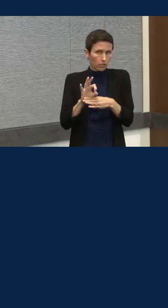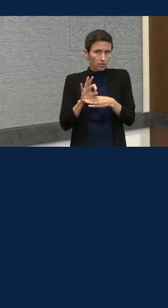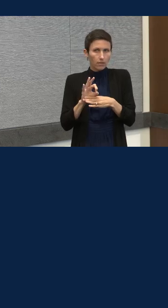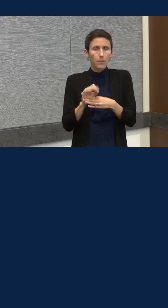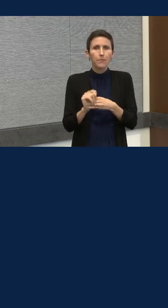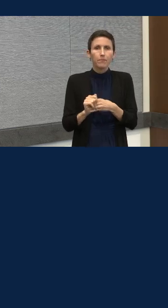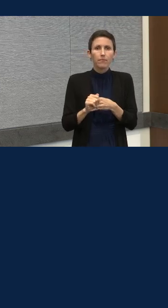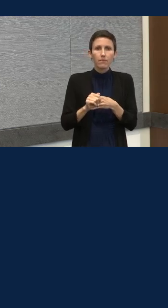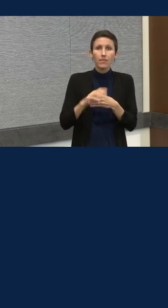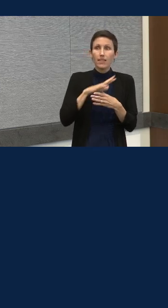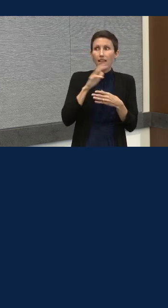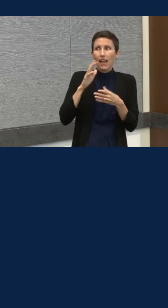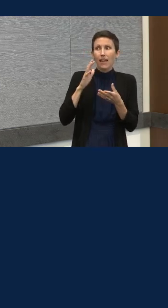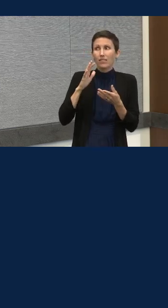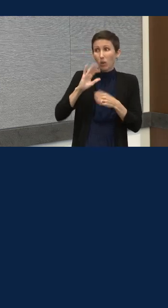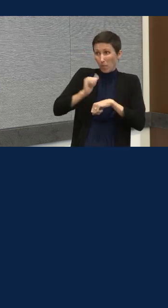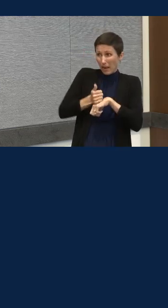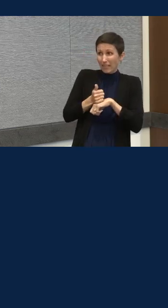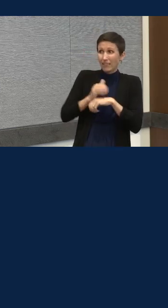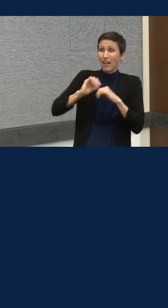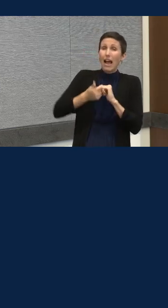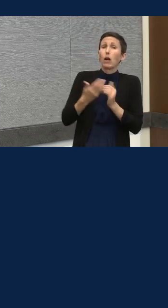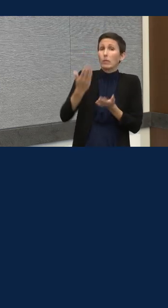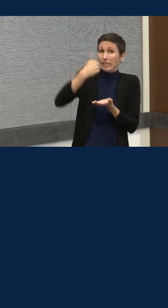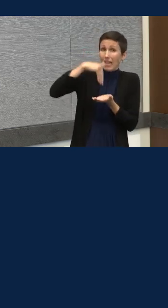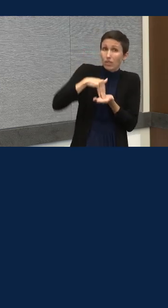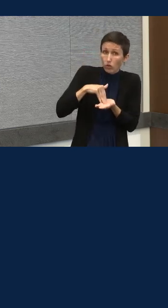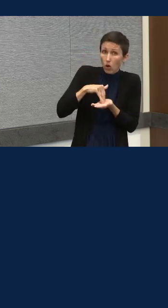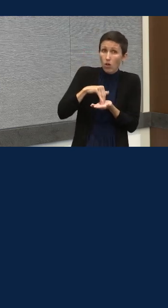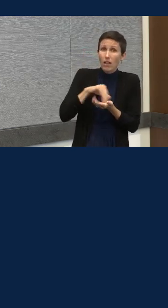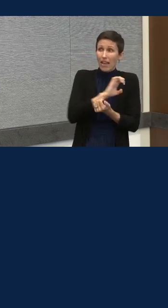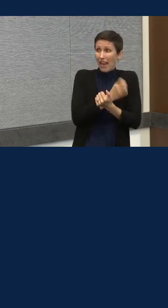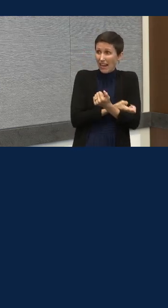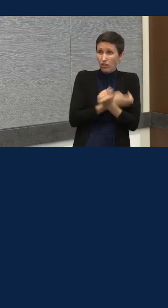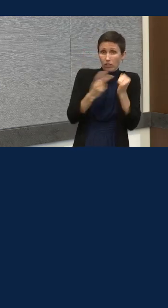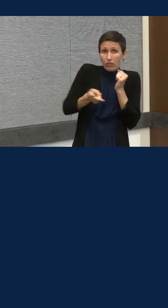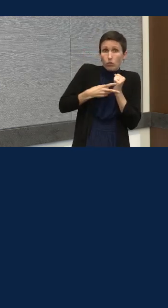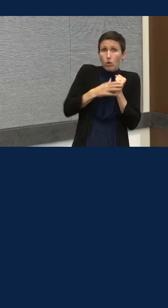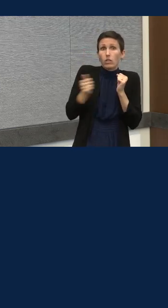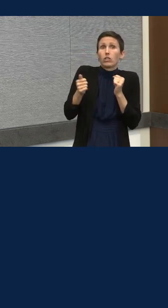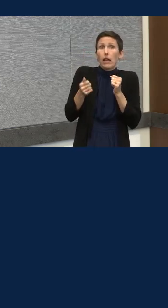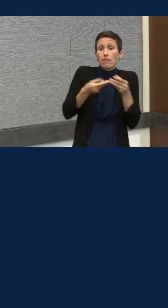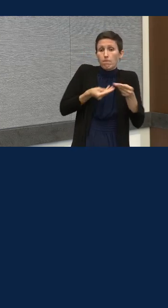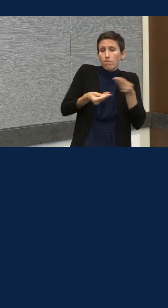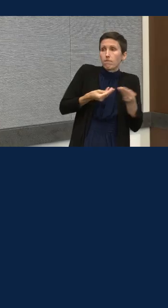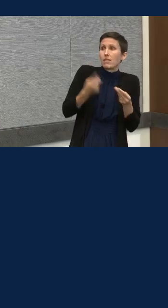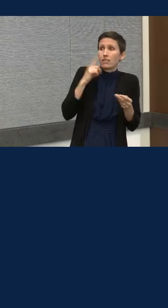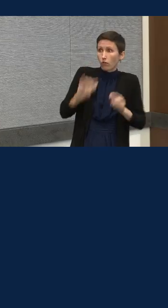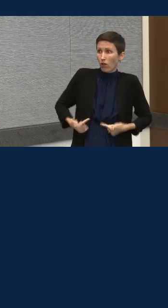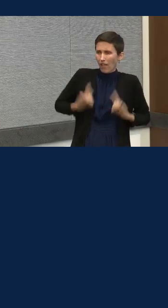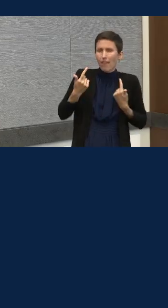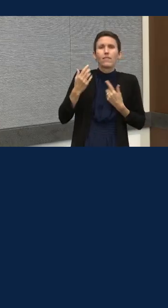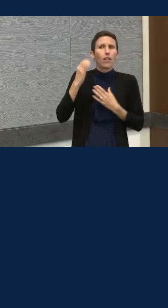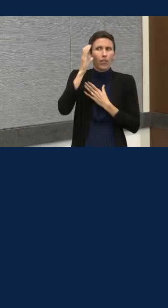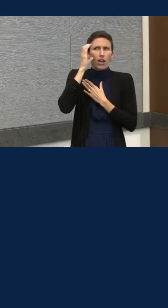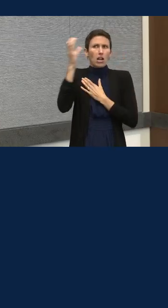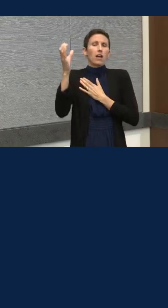how central energy homeostasis is to life. So the concept of using